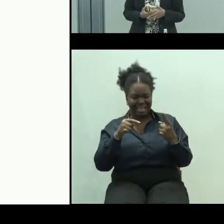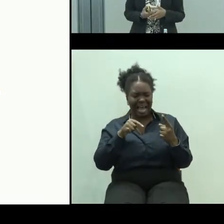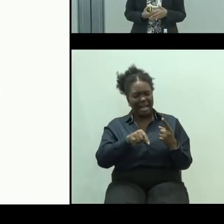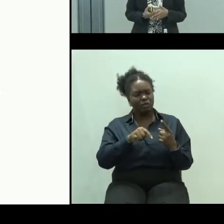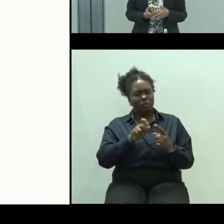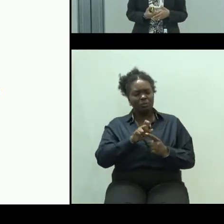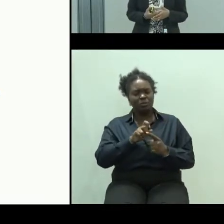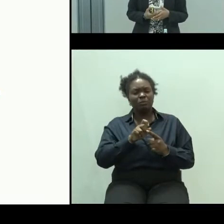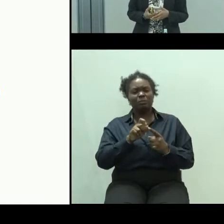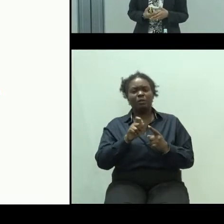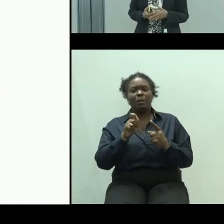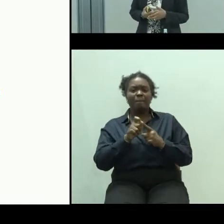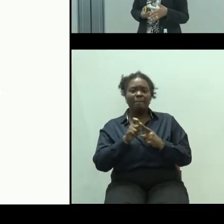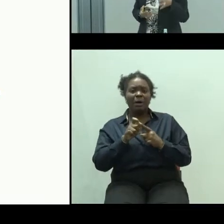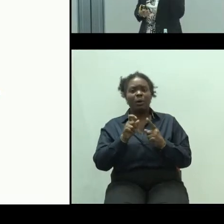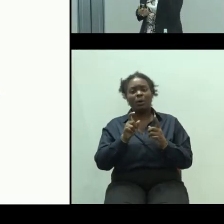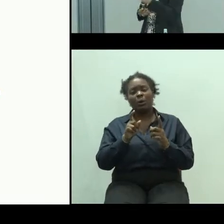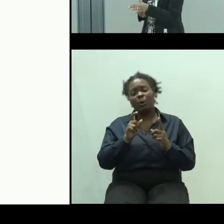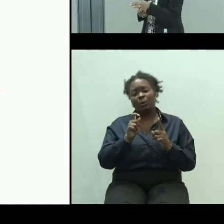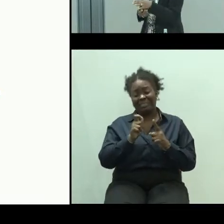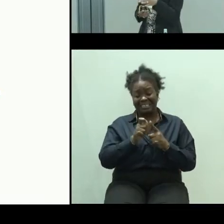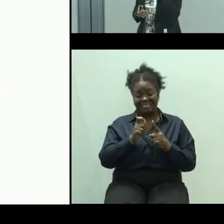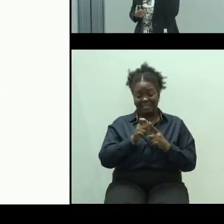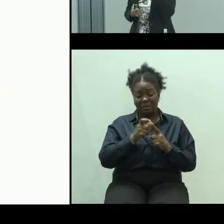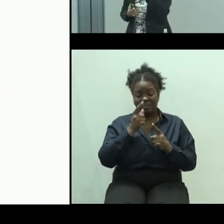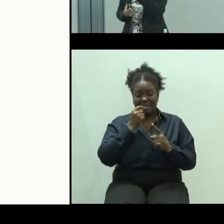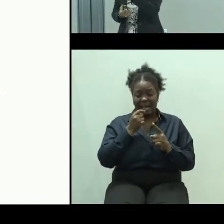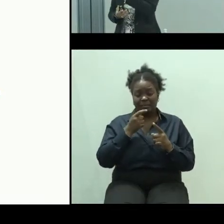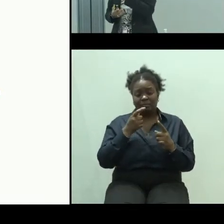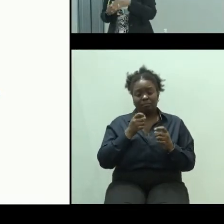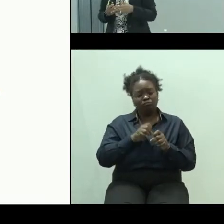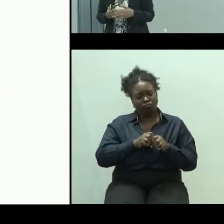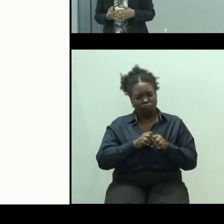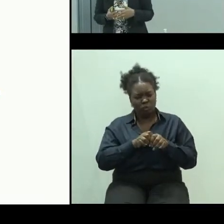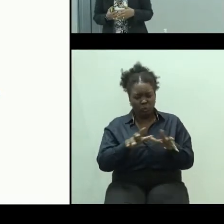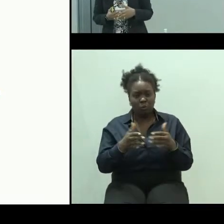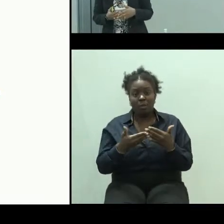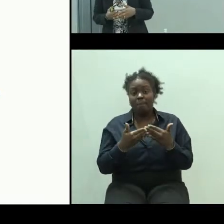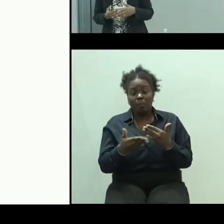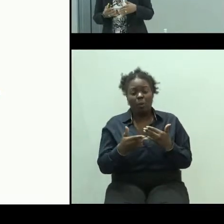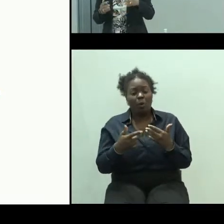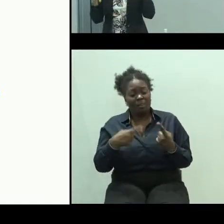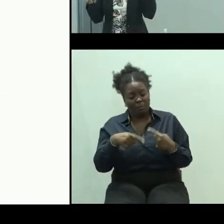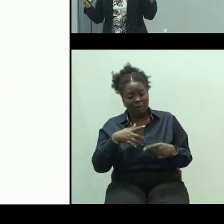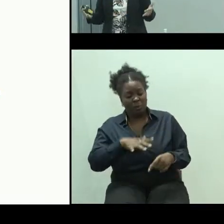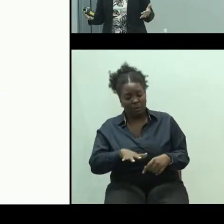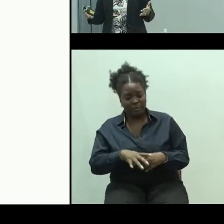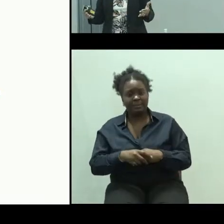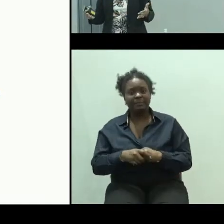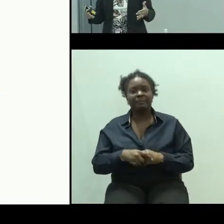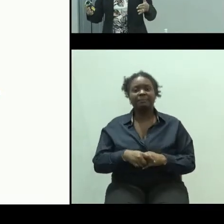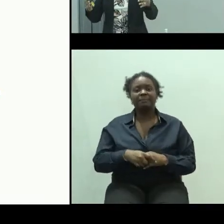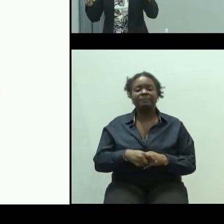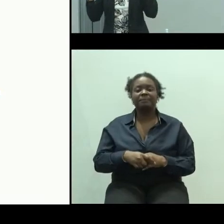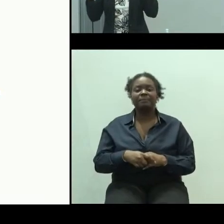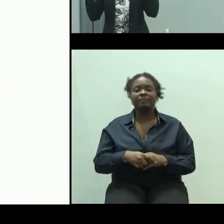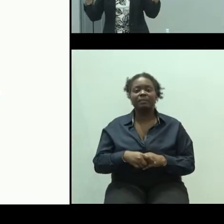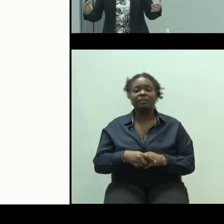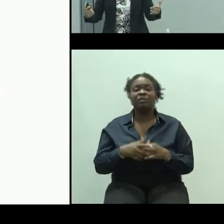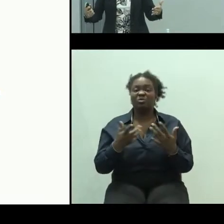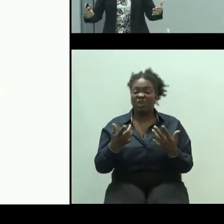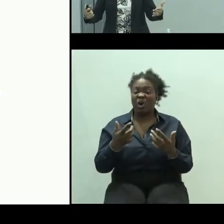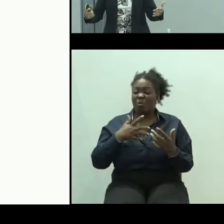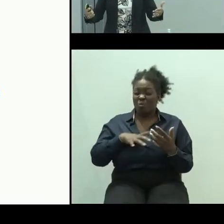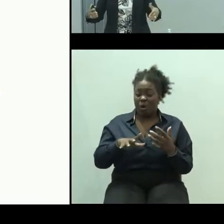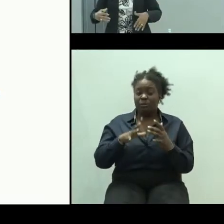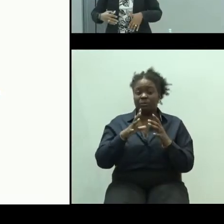and more of the chemistry that we want. So the rest of my talk, I'm going to walk through a series of examples of different